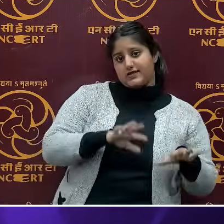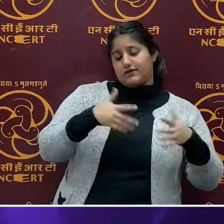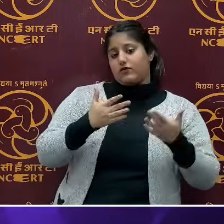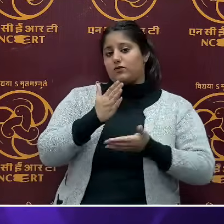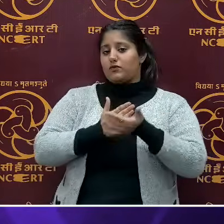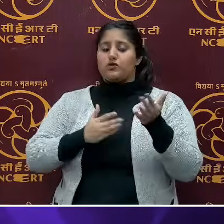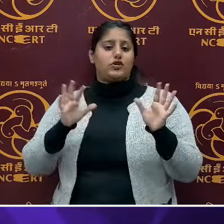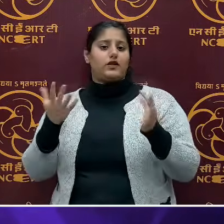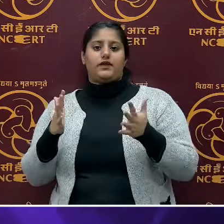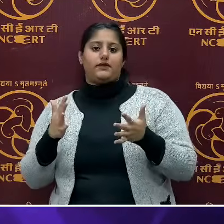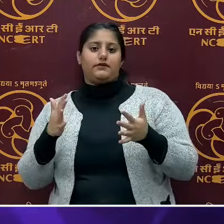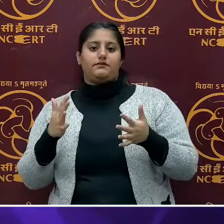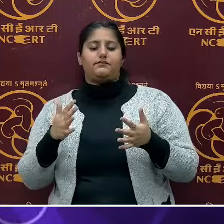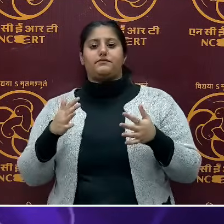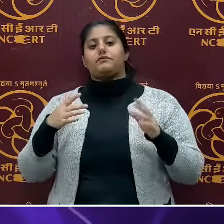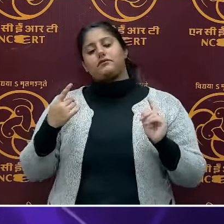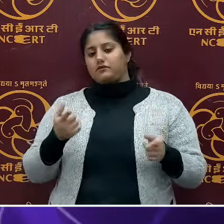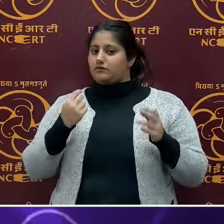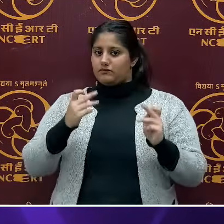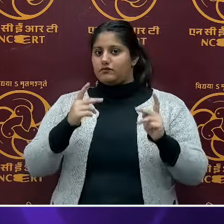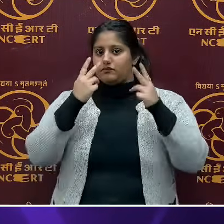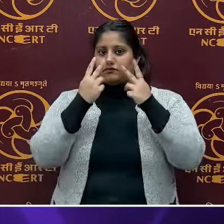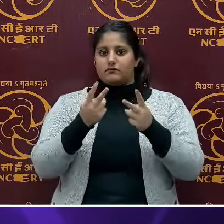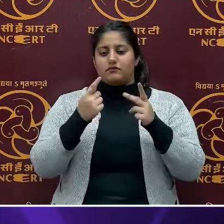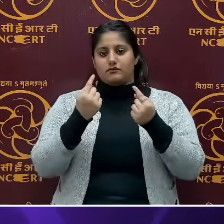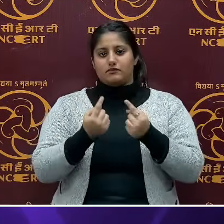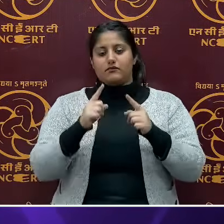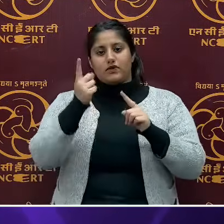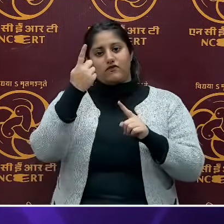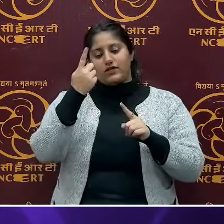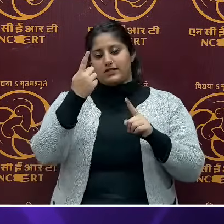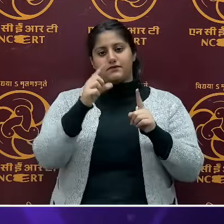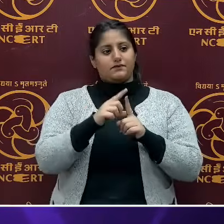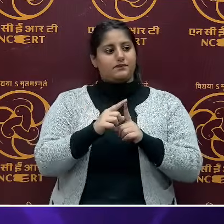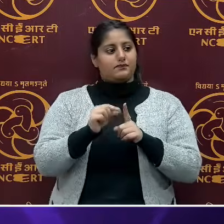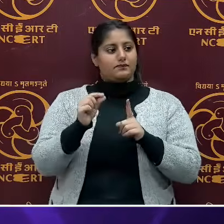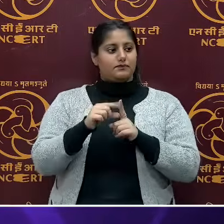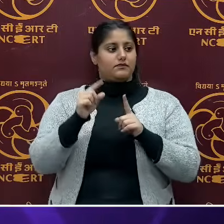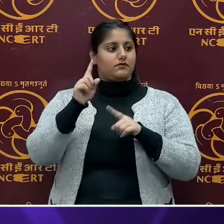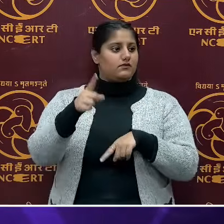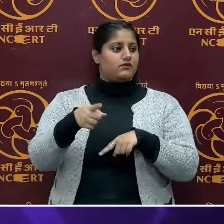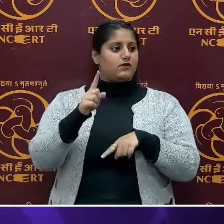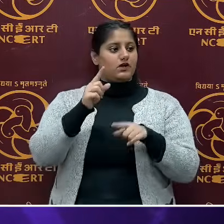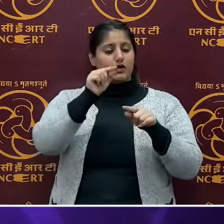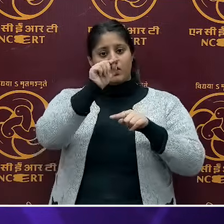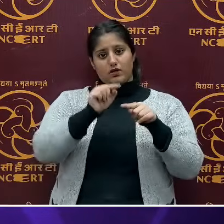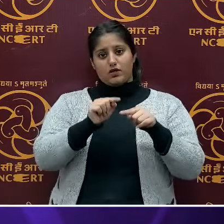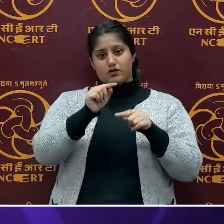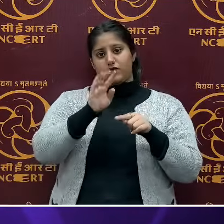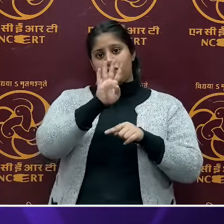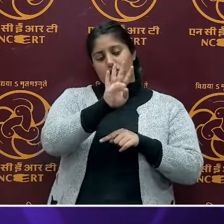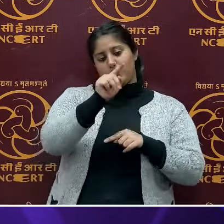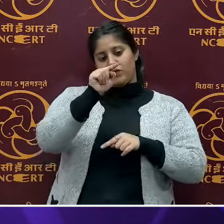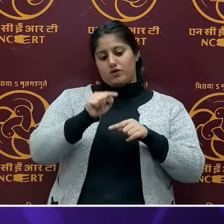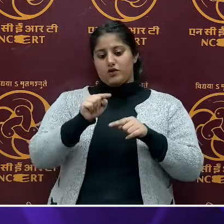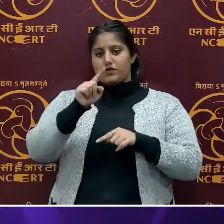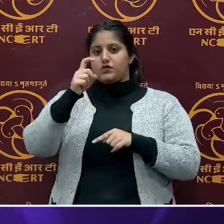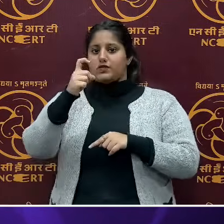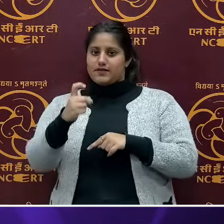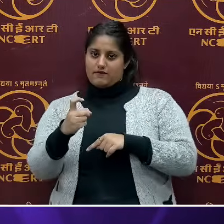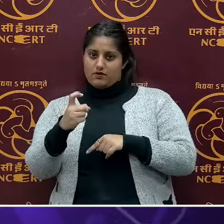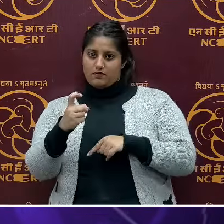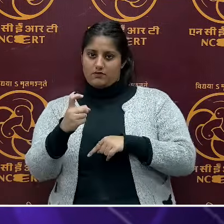in proportion. Okay. Fine. So for part first, ratio is given as 4 is to 7,